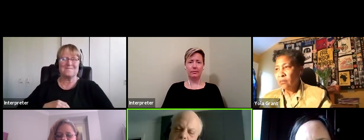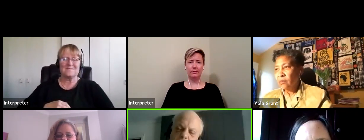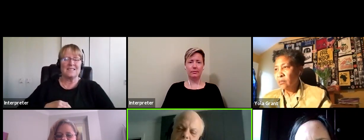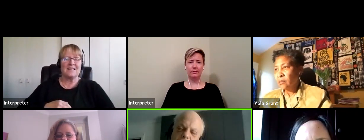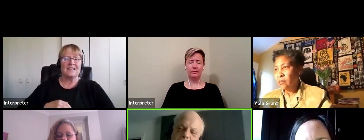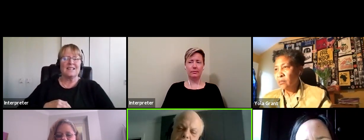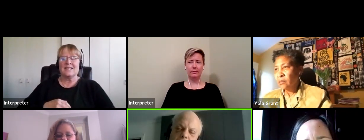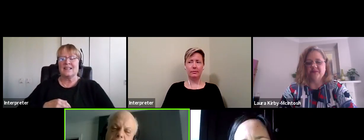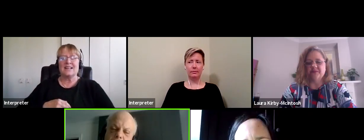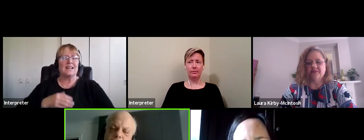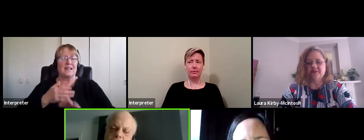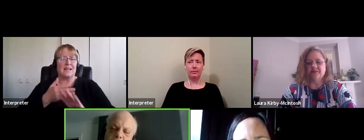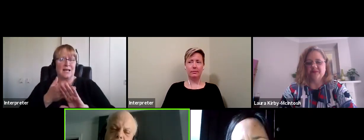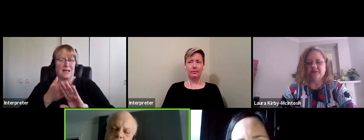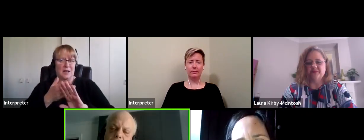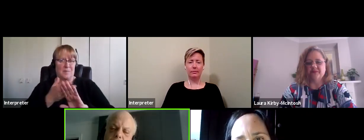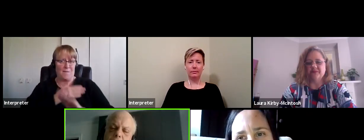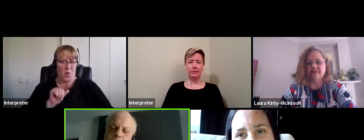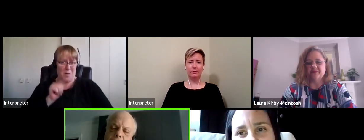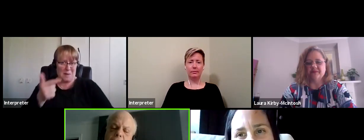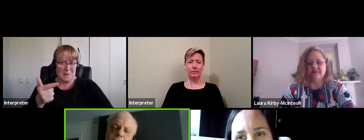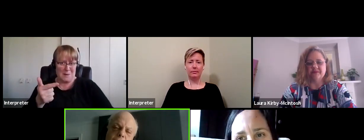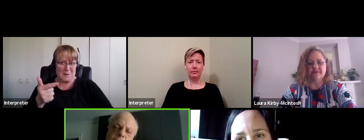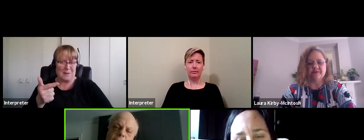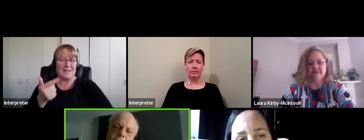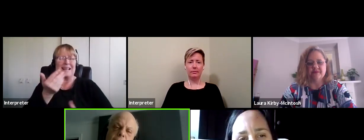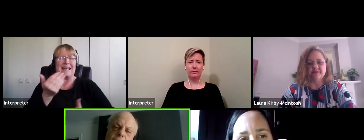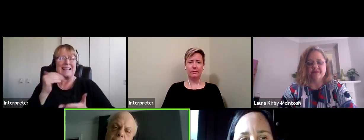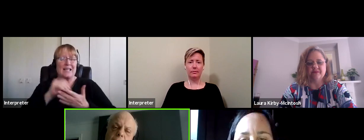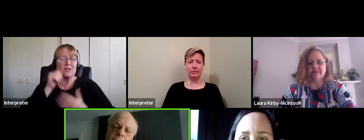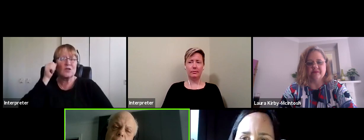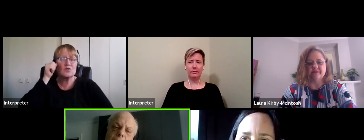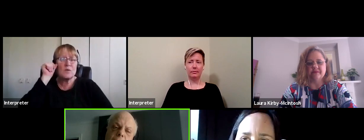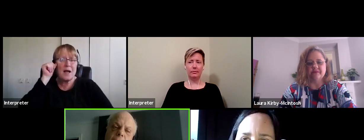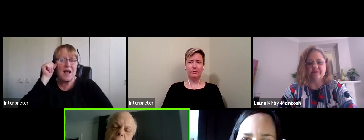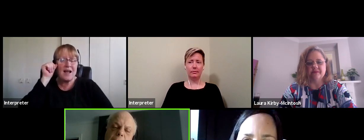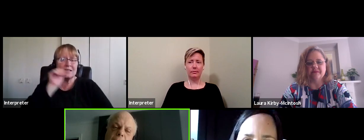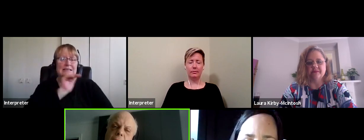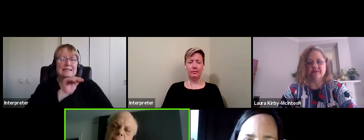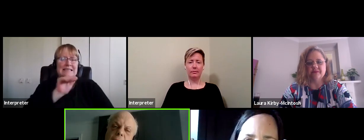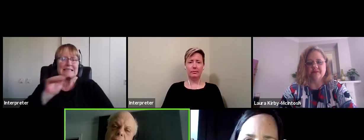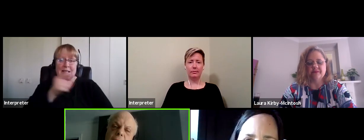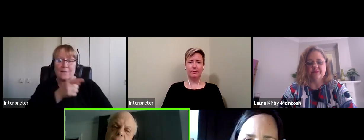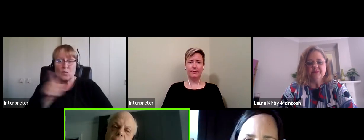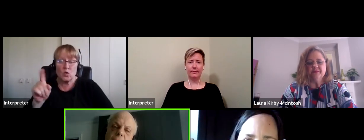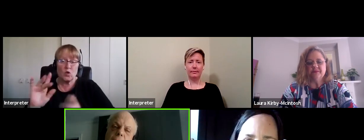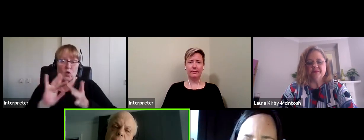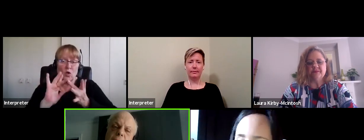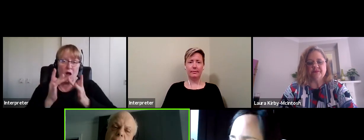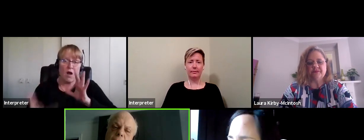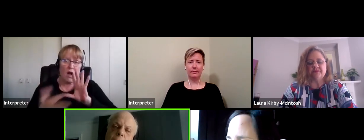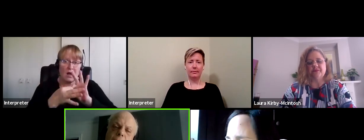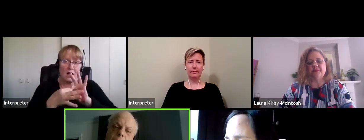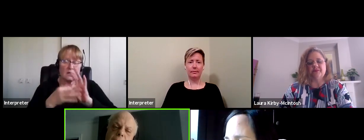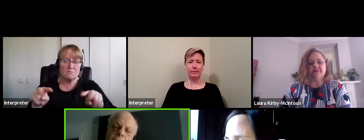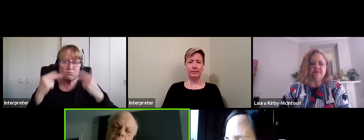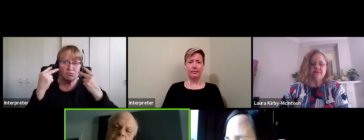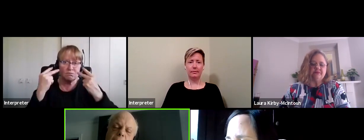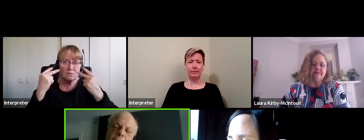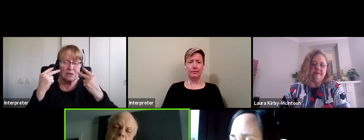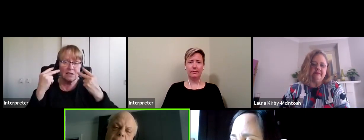Just before we do this, I want to just remind or let our people logging in know that while